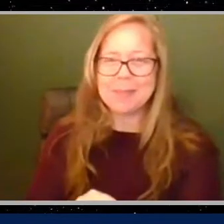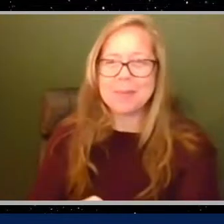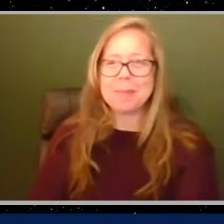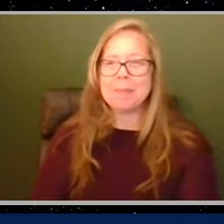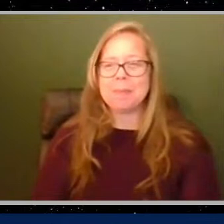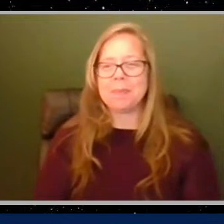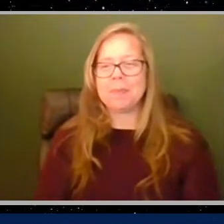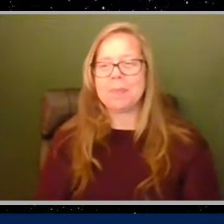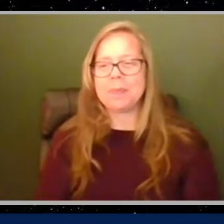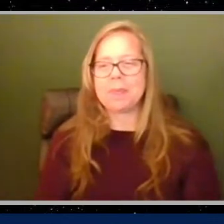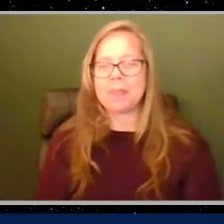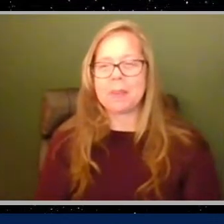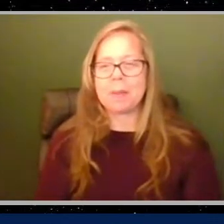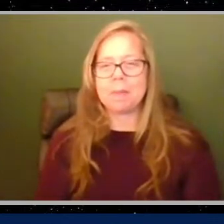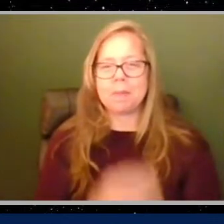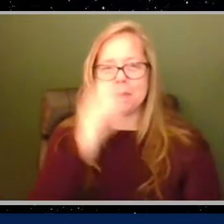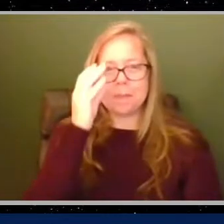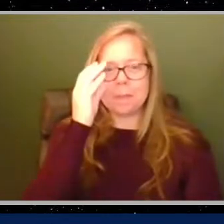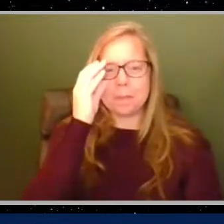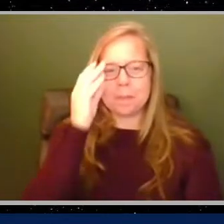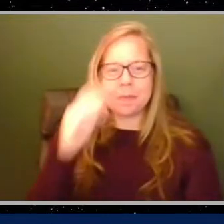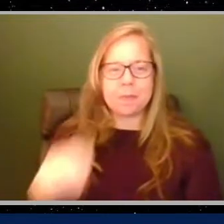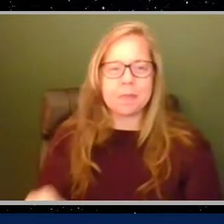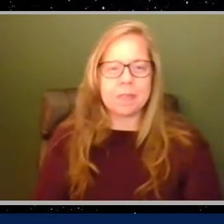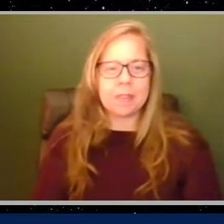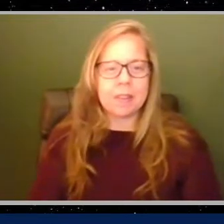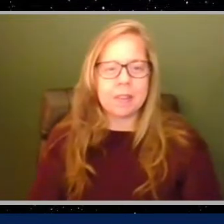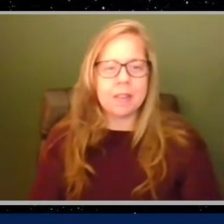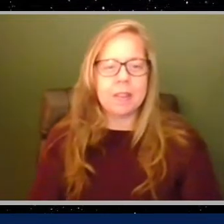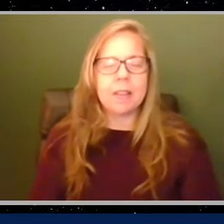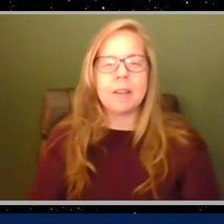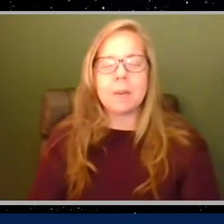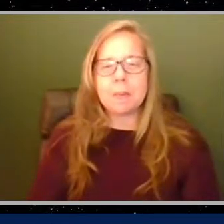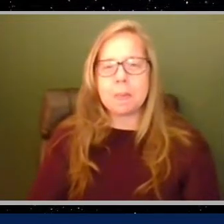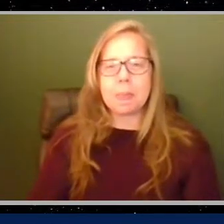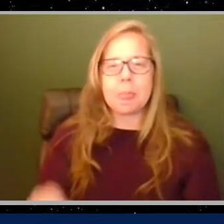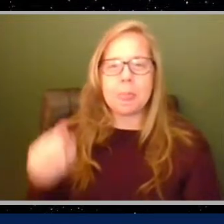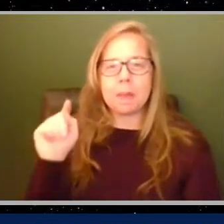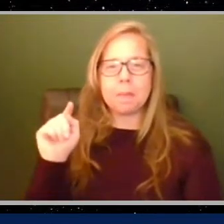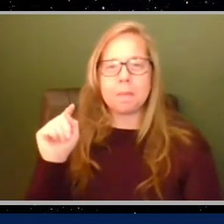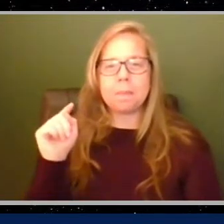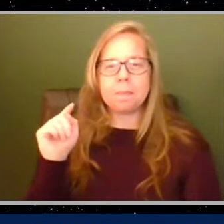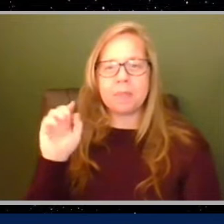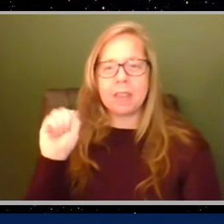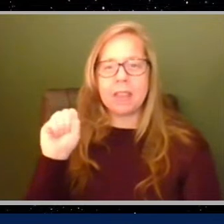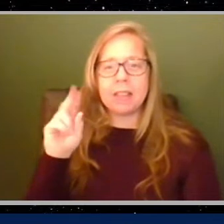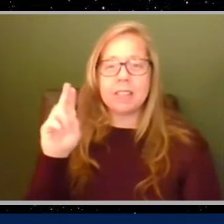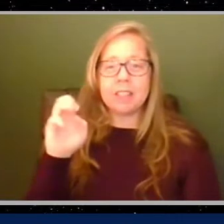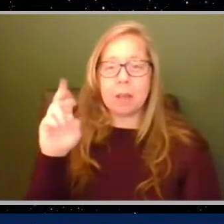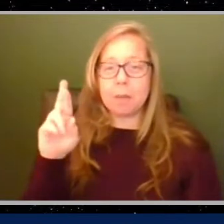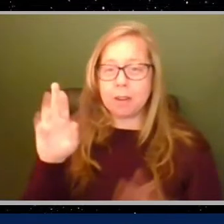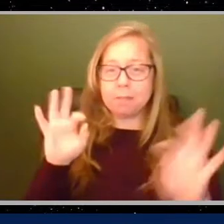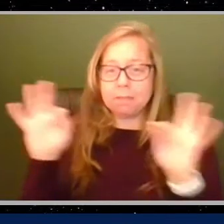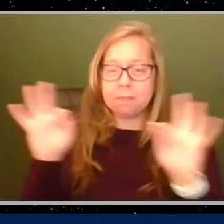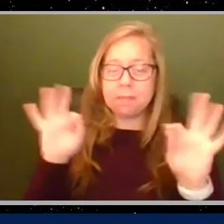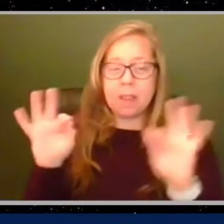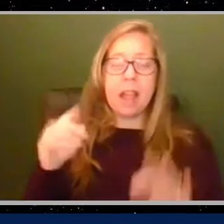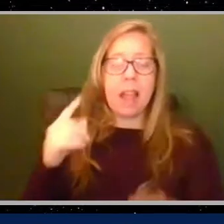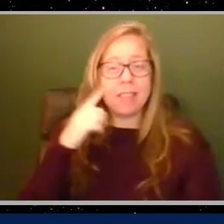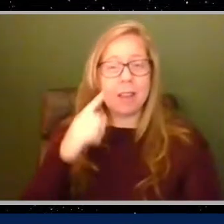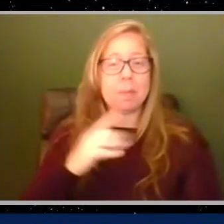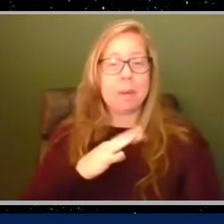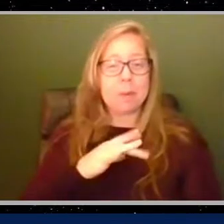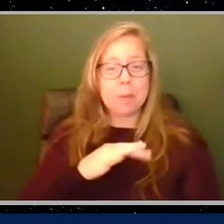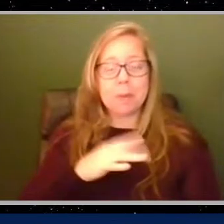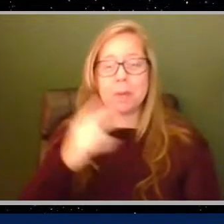Okay, there we go. I would really like to see, I mean, this would probably be quite in the future, but I think it would be really cool if